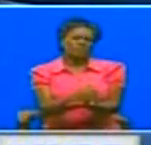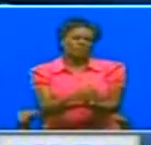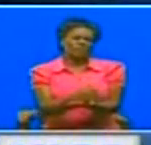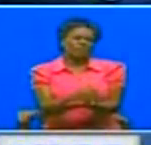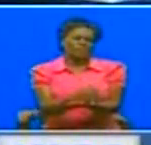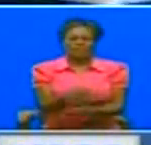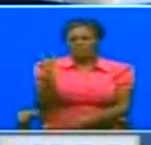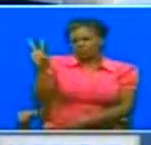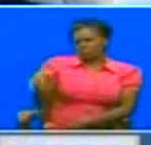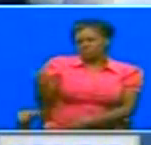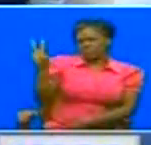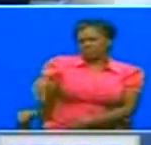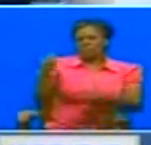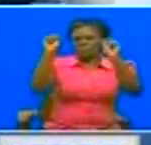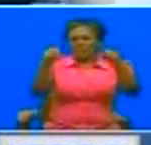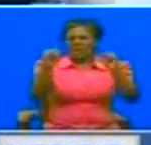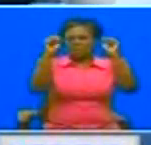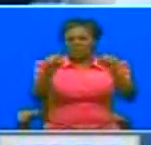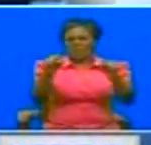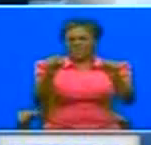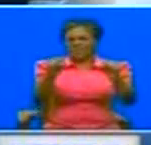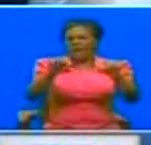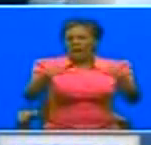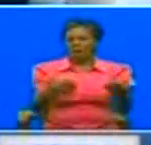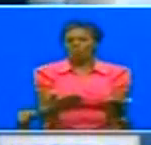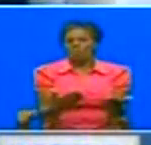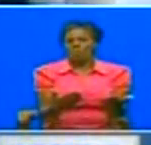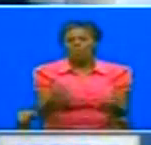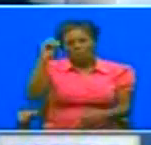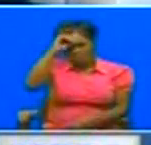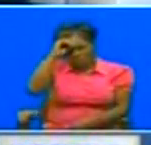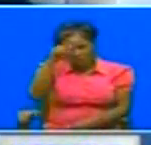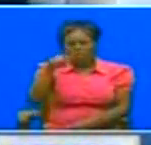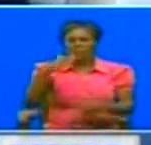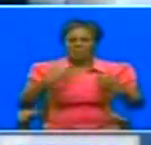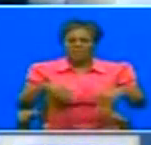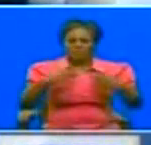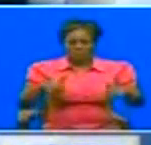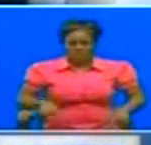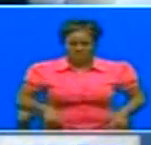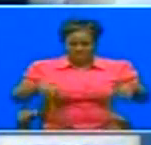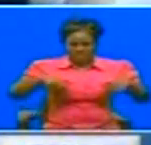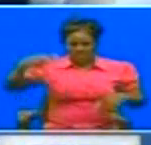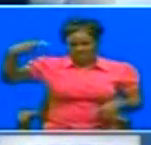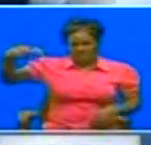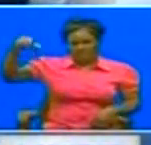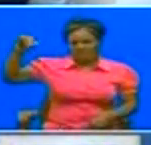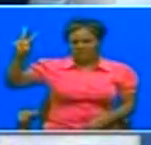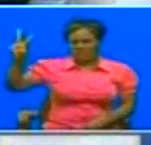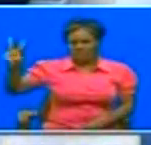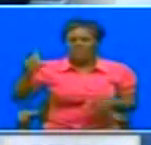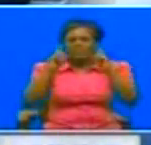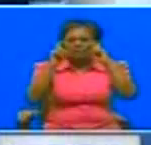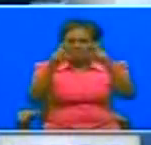anti-stigma campaign look like from your point of view? Having heard the opinions of people living with HIV and AIDS, what would they